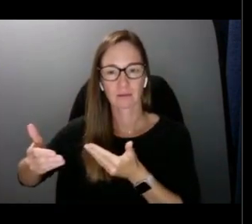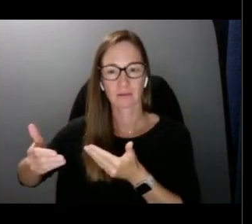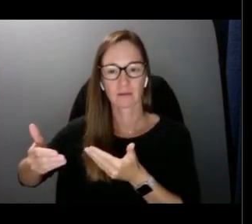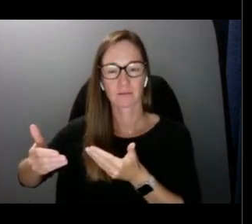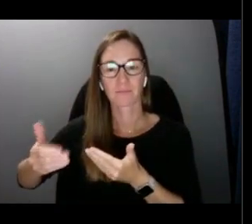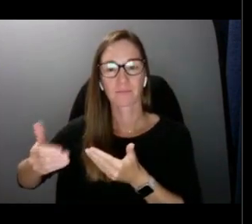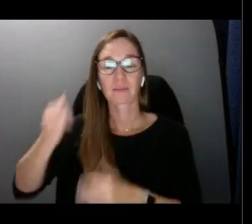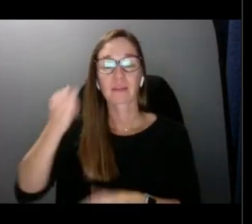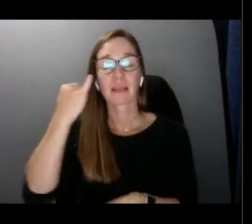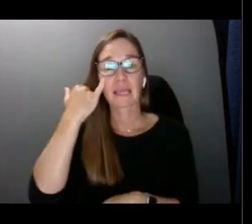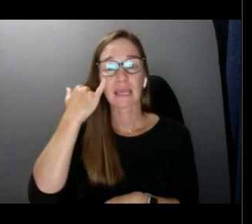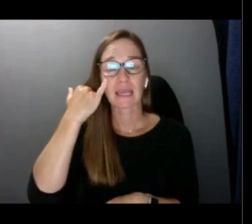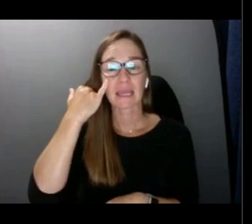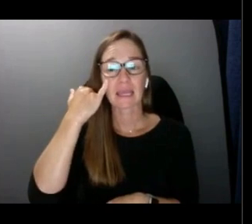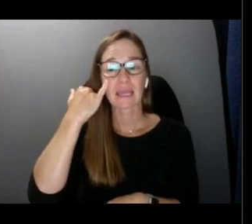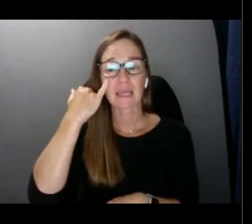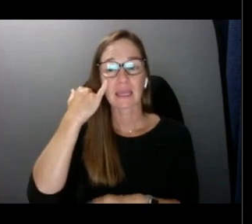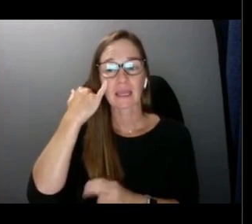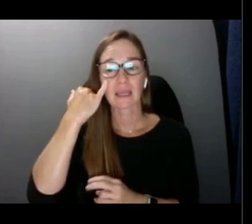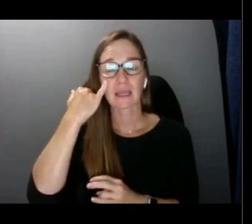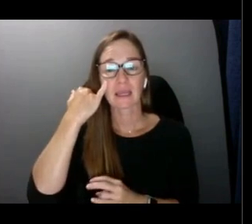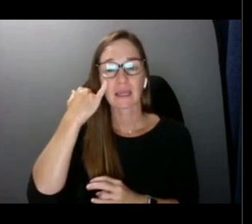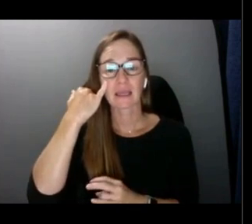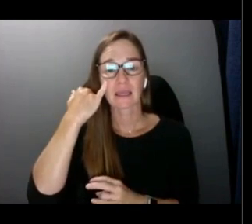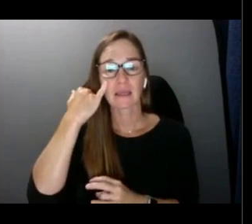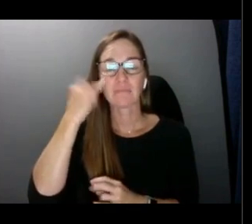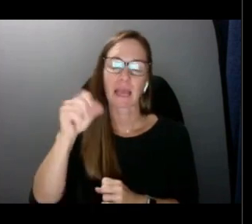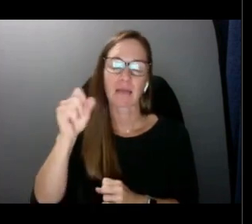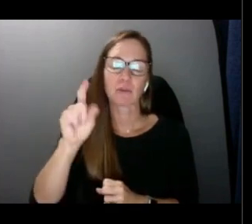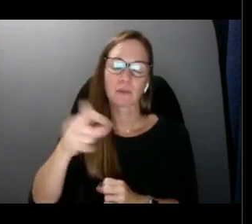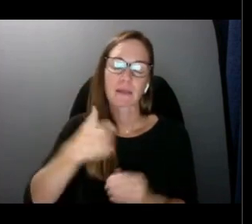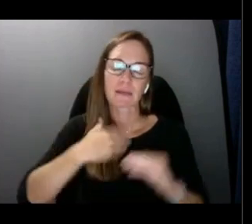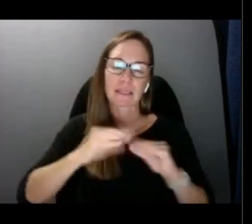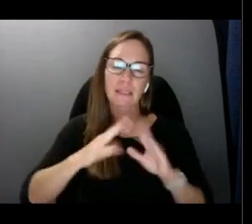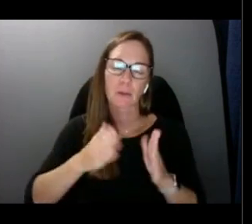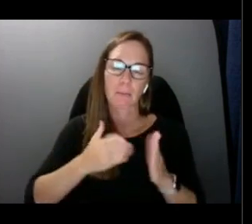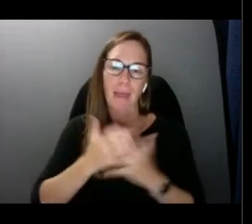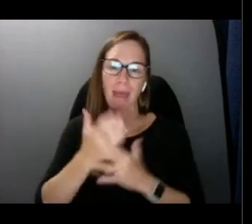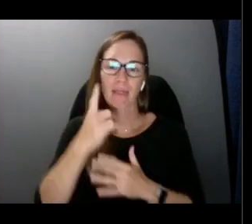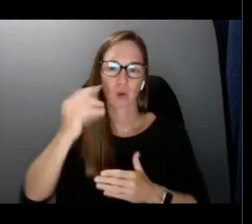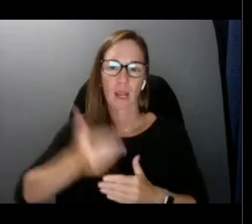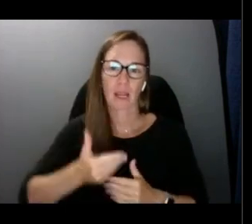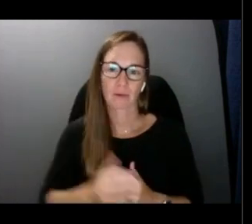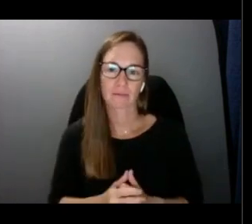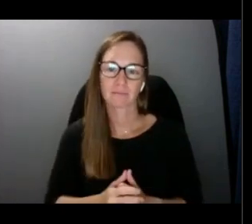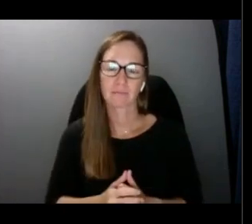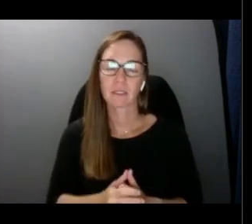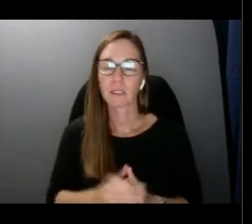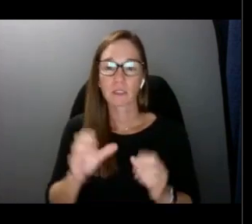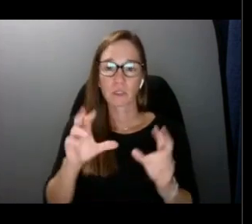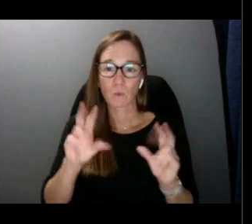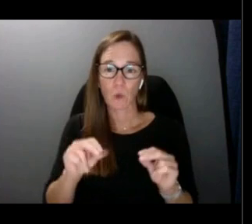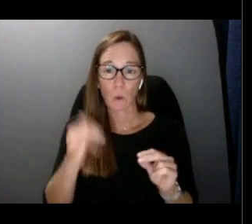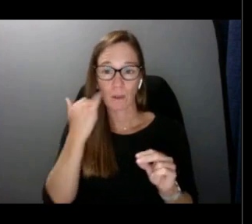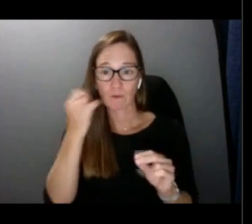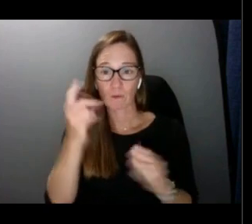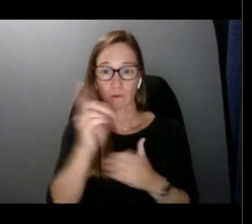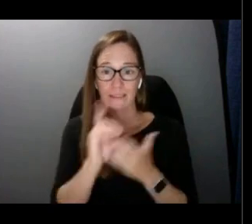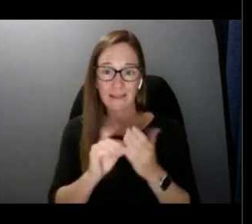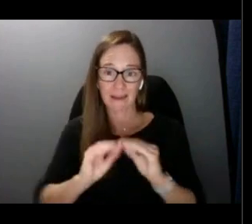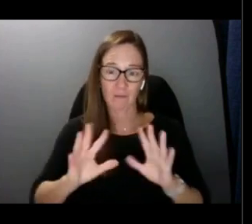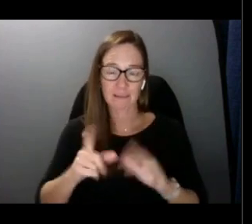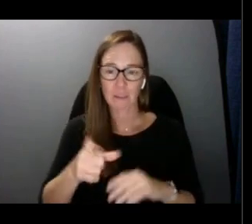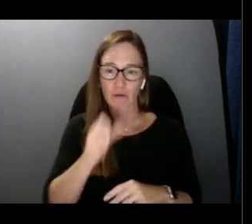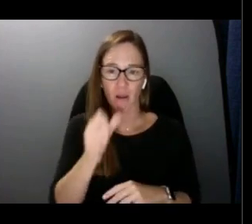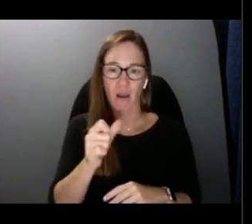If the you need to have a clear path for hiring. So no, if you're designing it, obviously you're